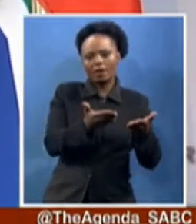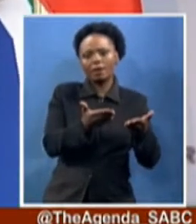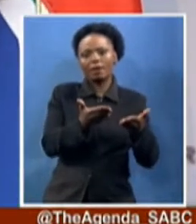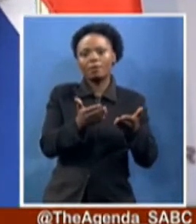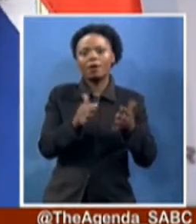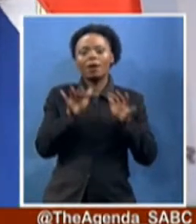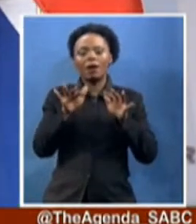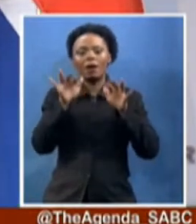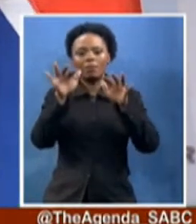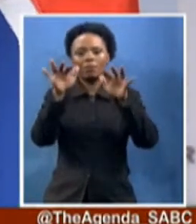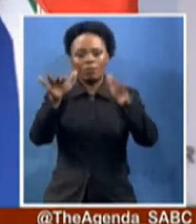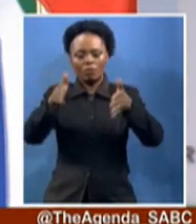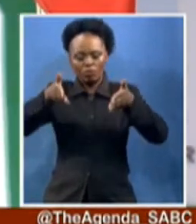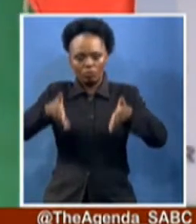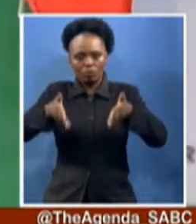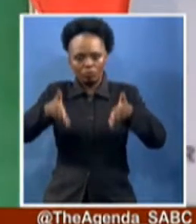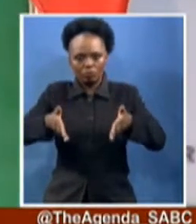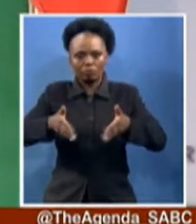Premier Sisi